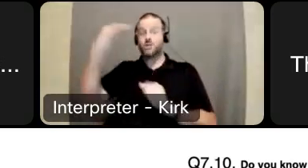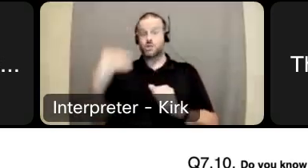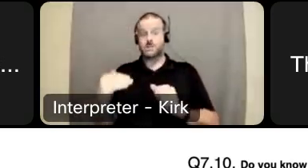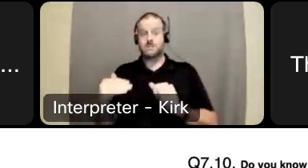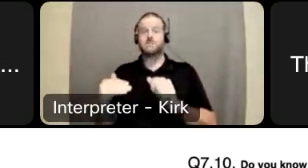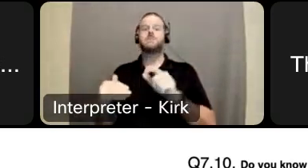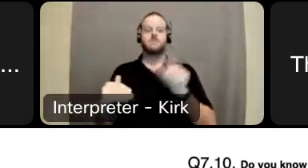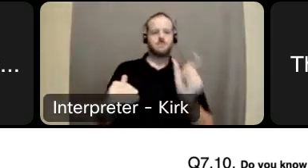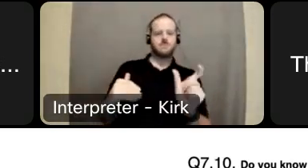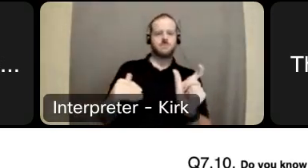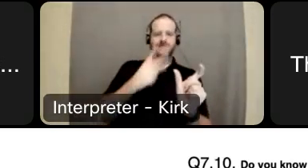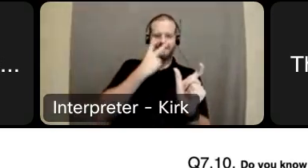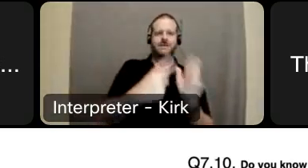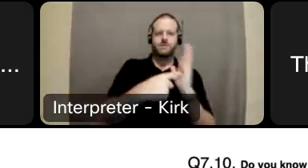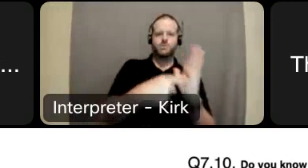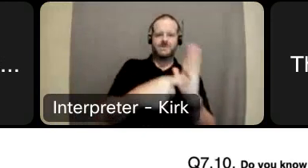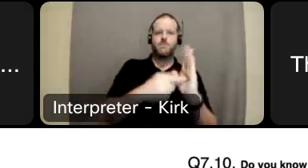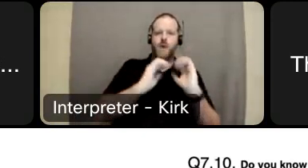right and left side PTA.